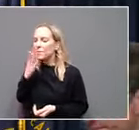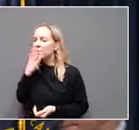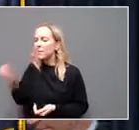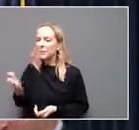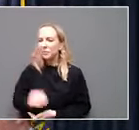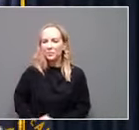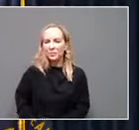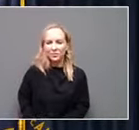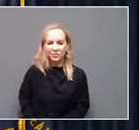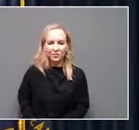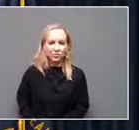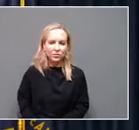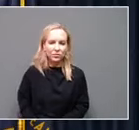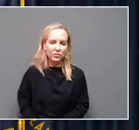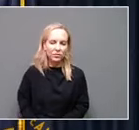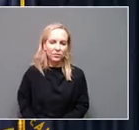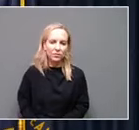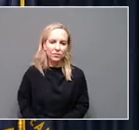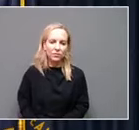Thank you.